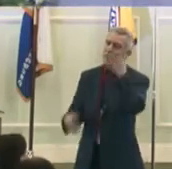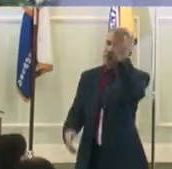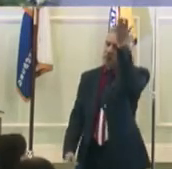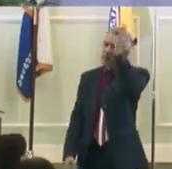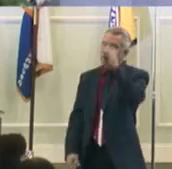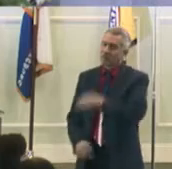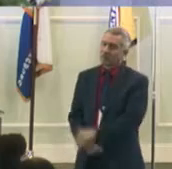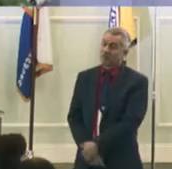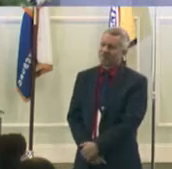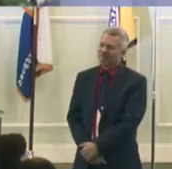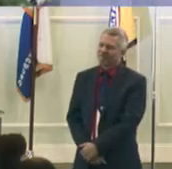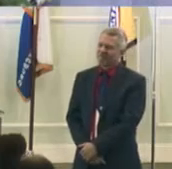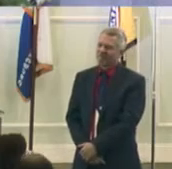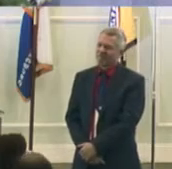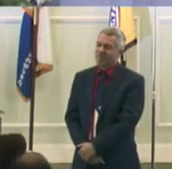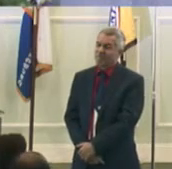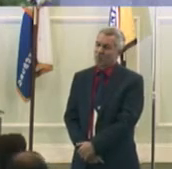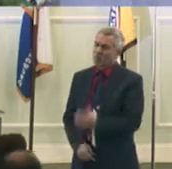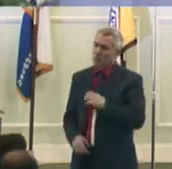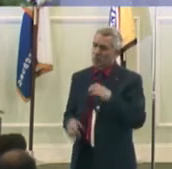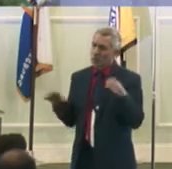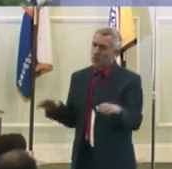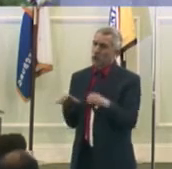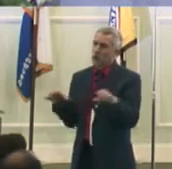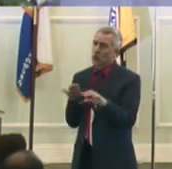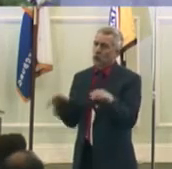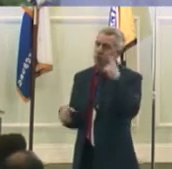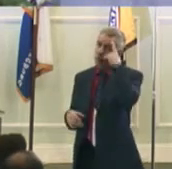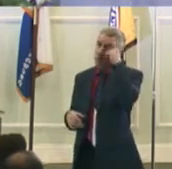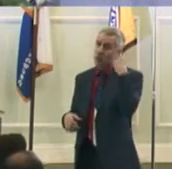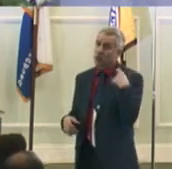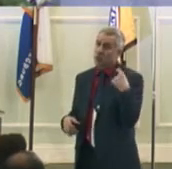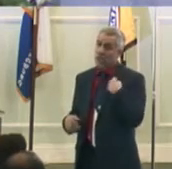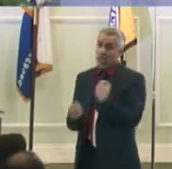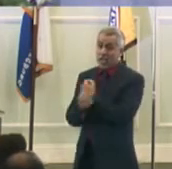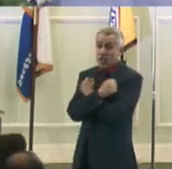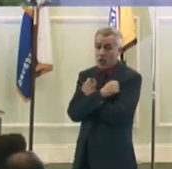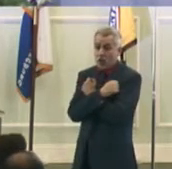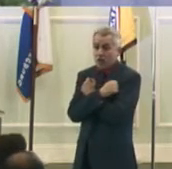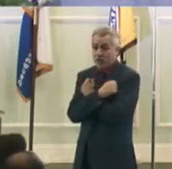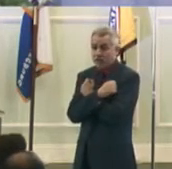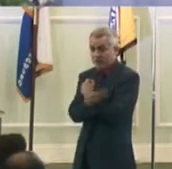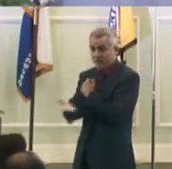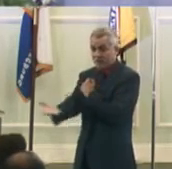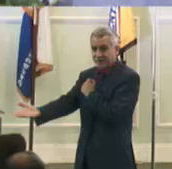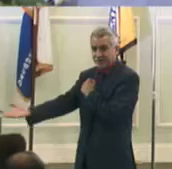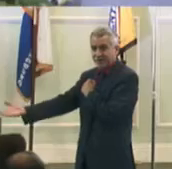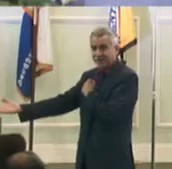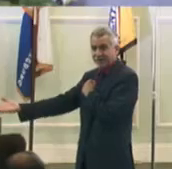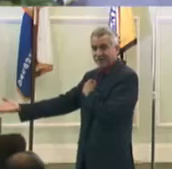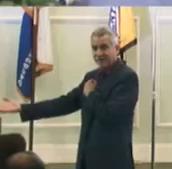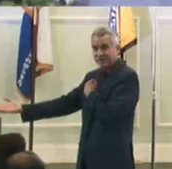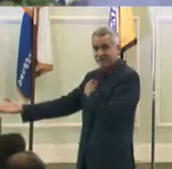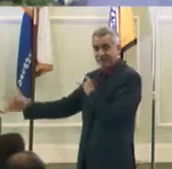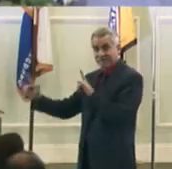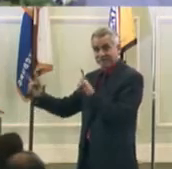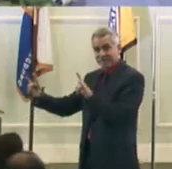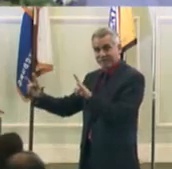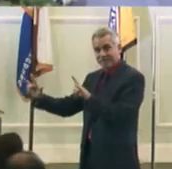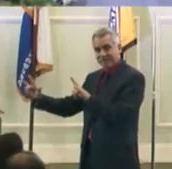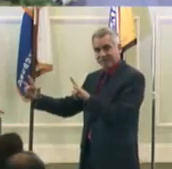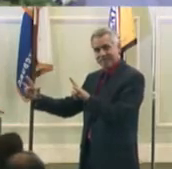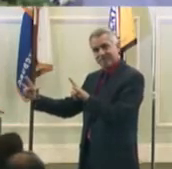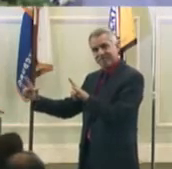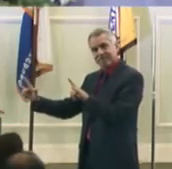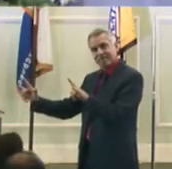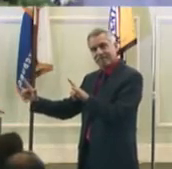But I'm going to do it because I love him. And you love him. And we love him. So the commentary